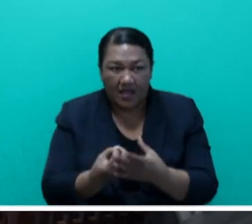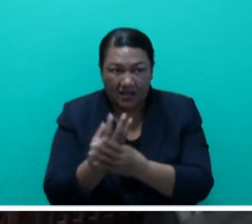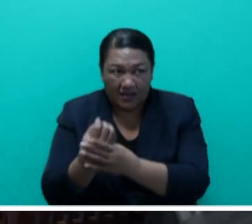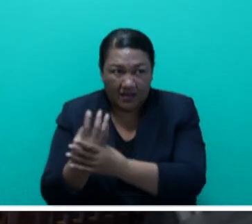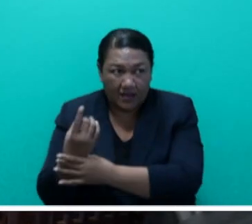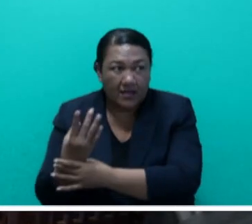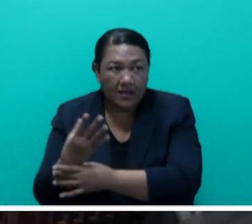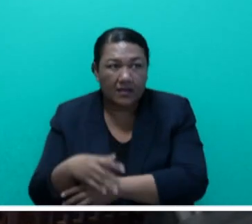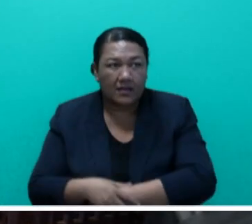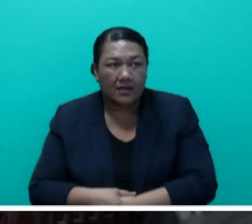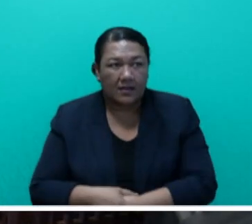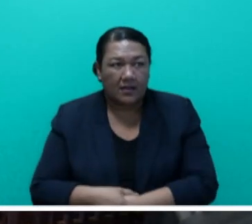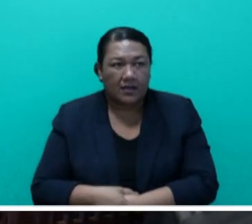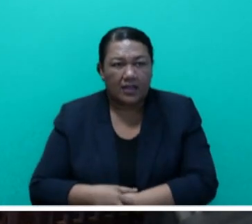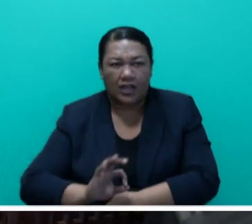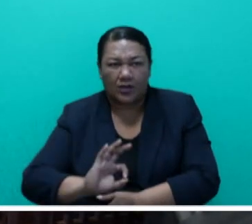really can't.